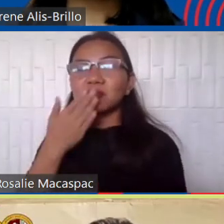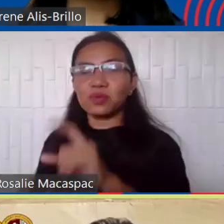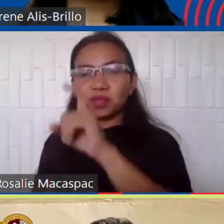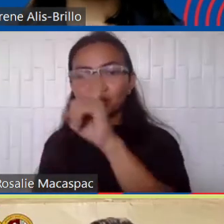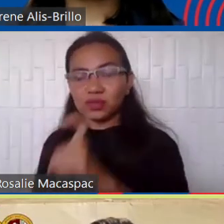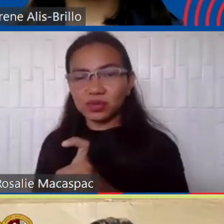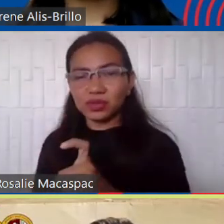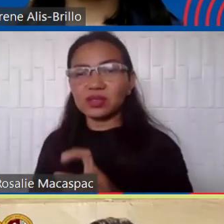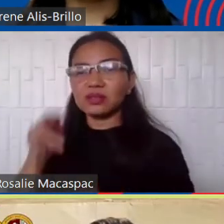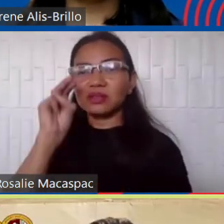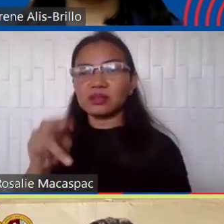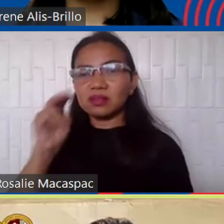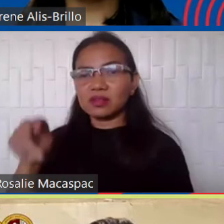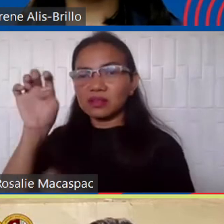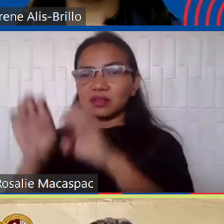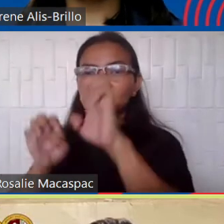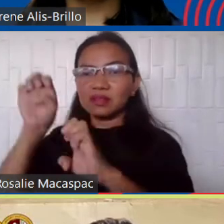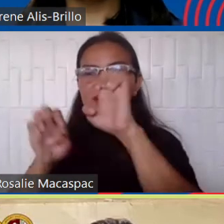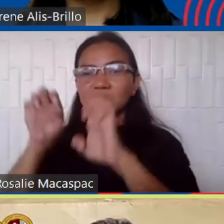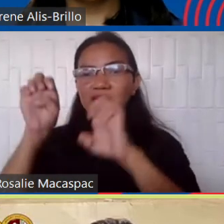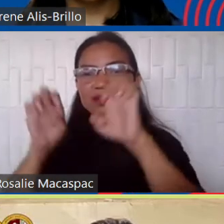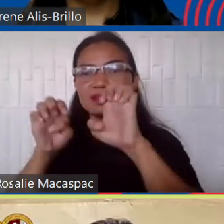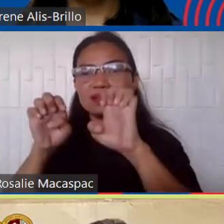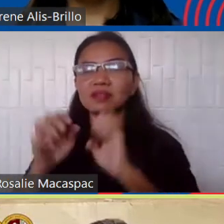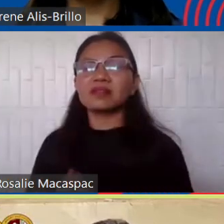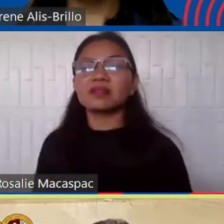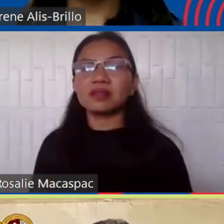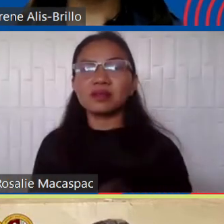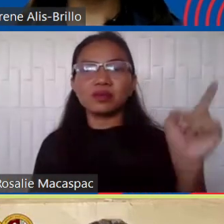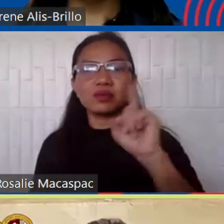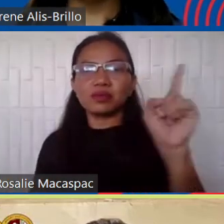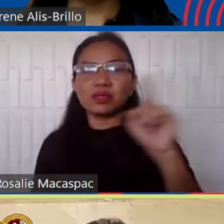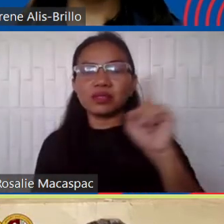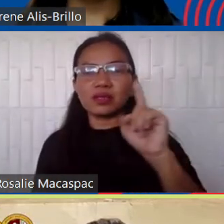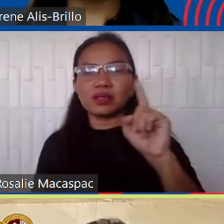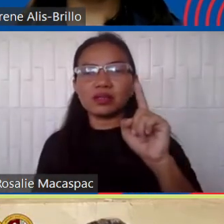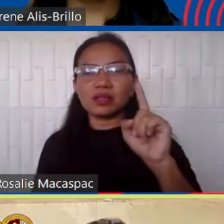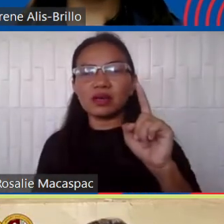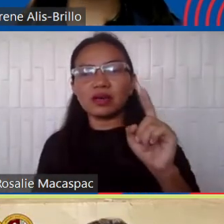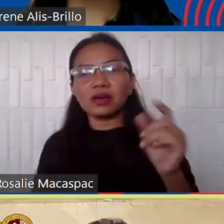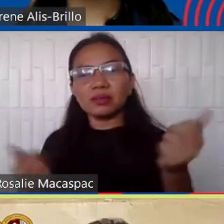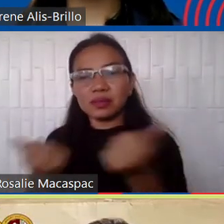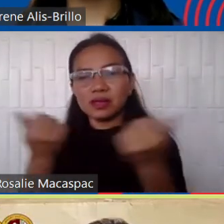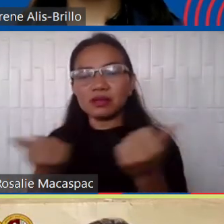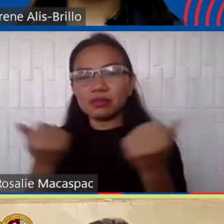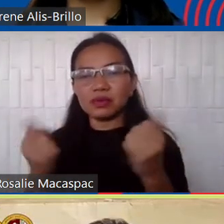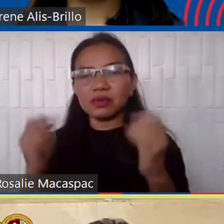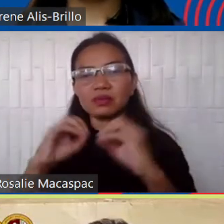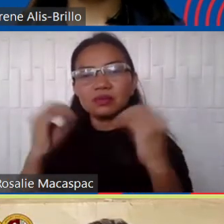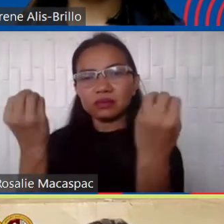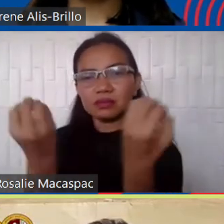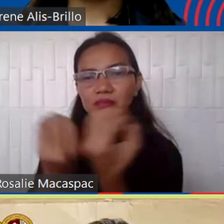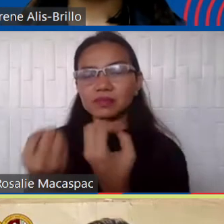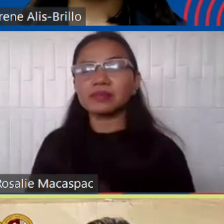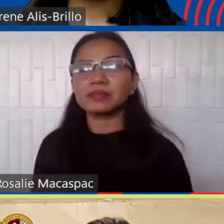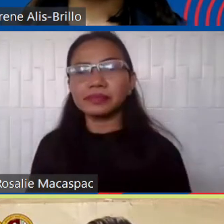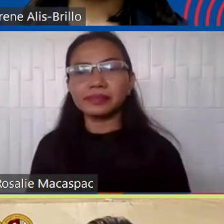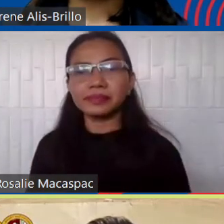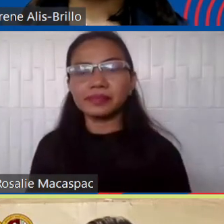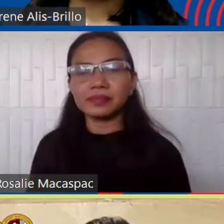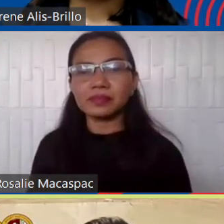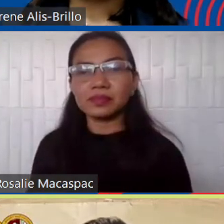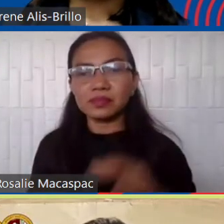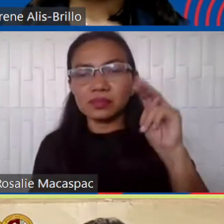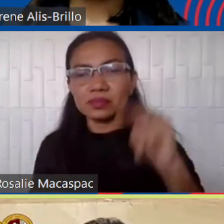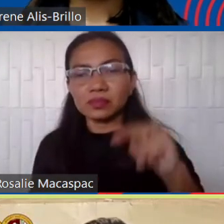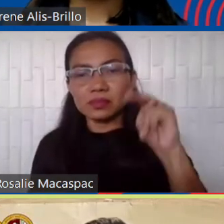to evaluate what are the talents available within your organization. So, do you need